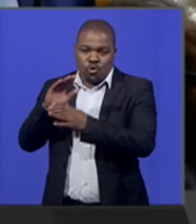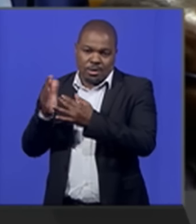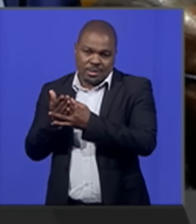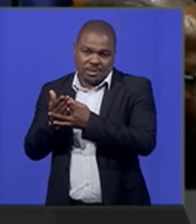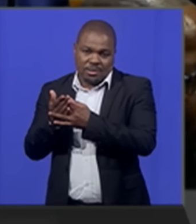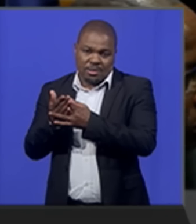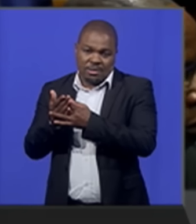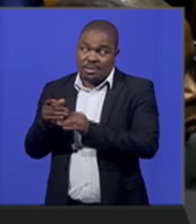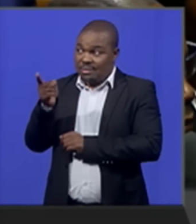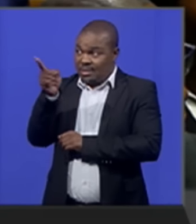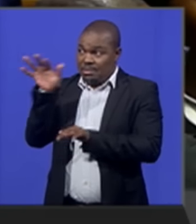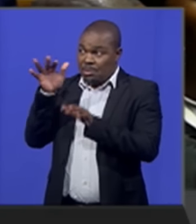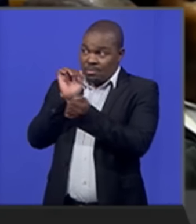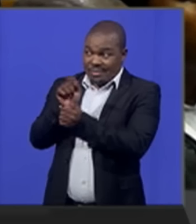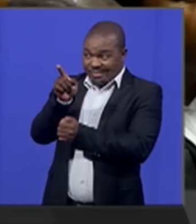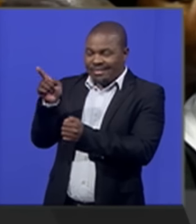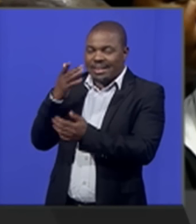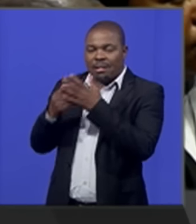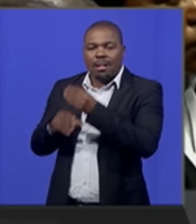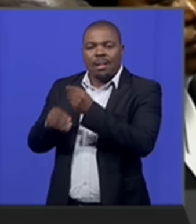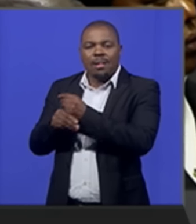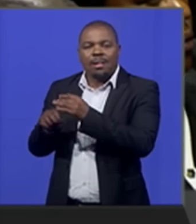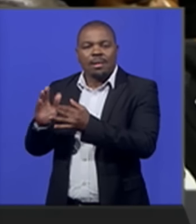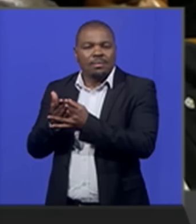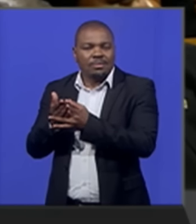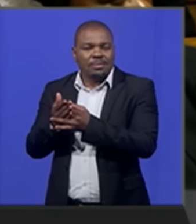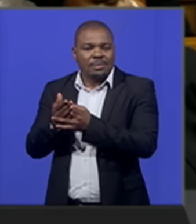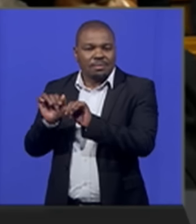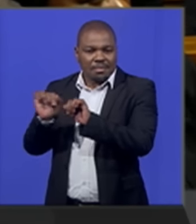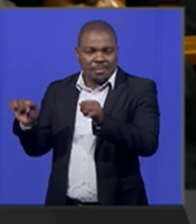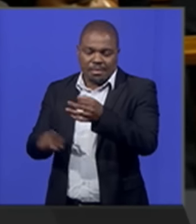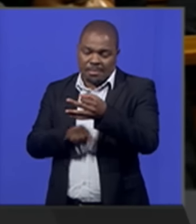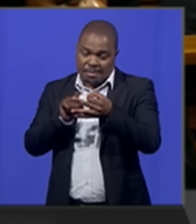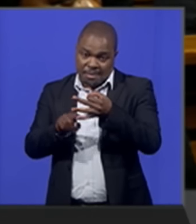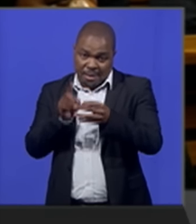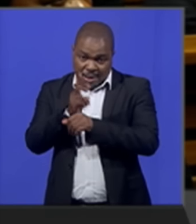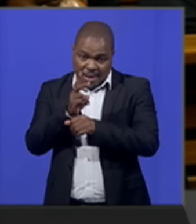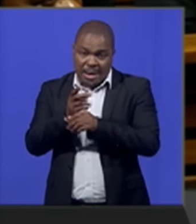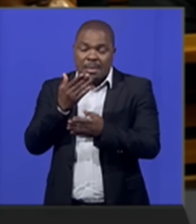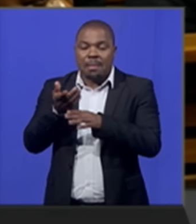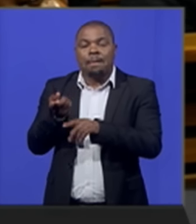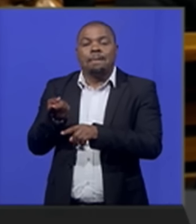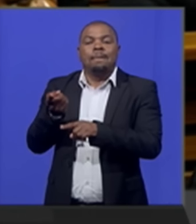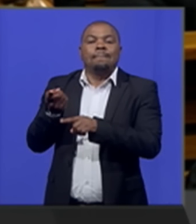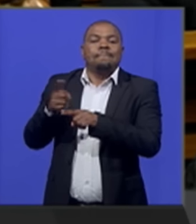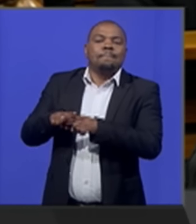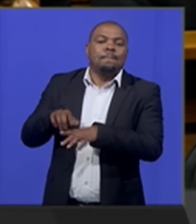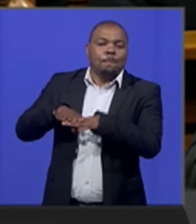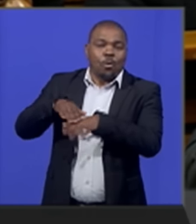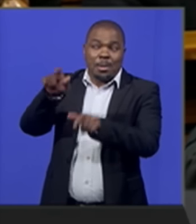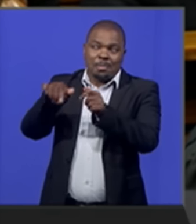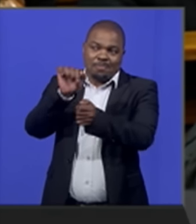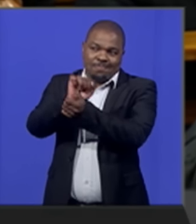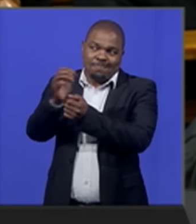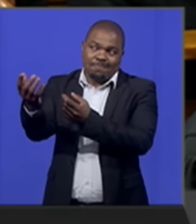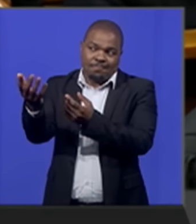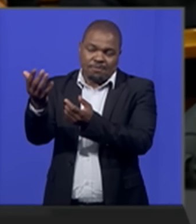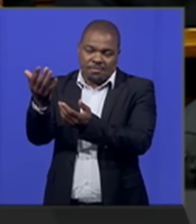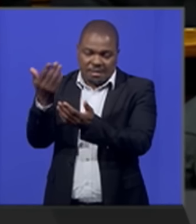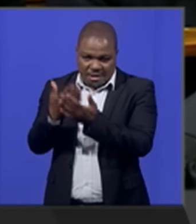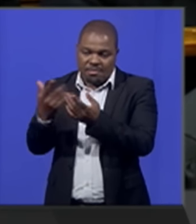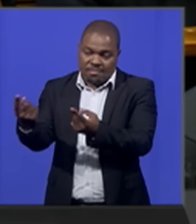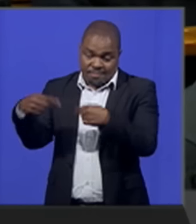before court. It could also include the possibility of additional accused being added to this particular